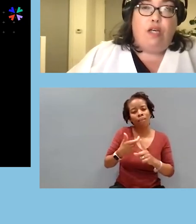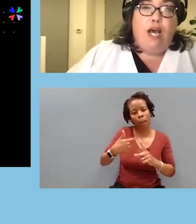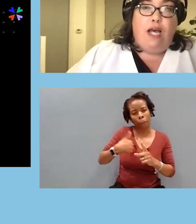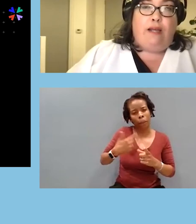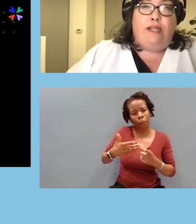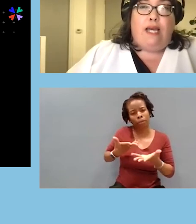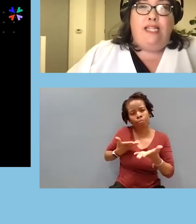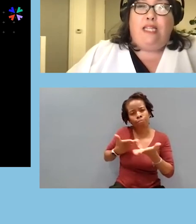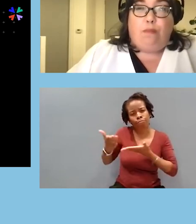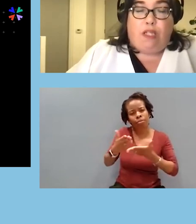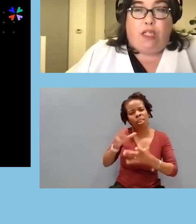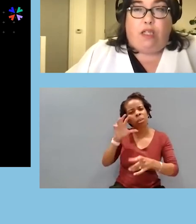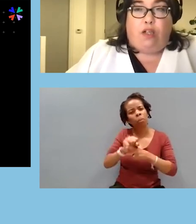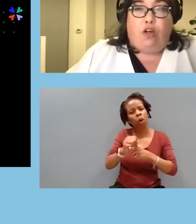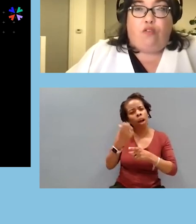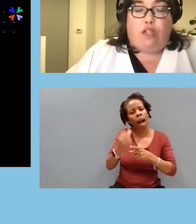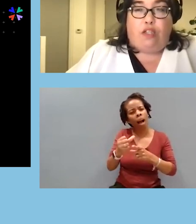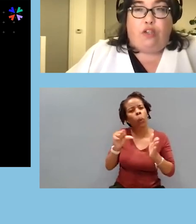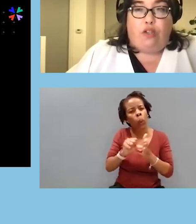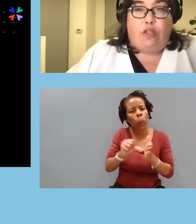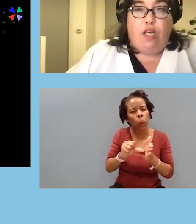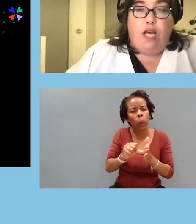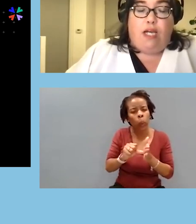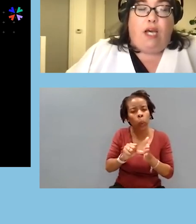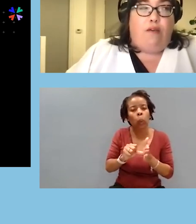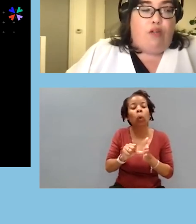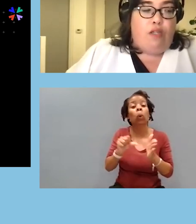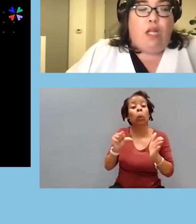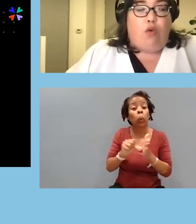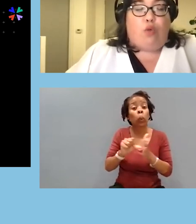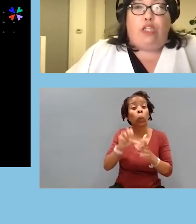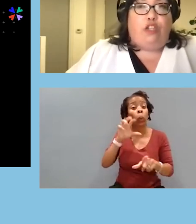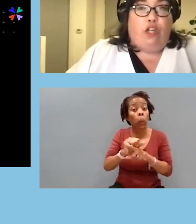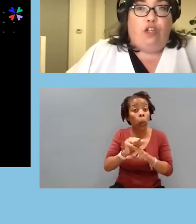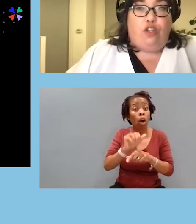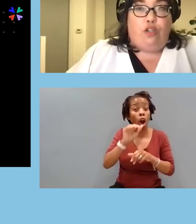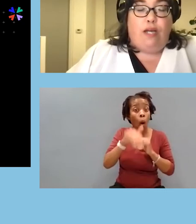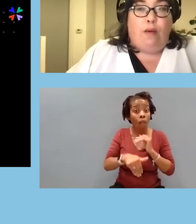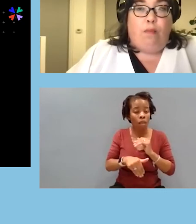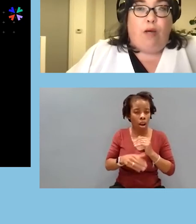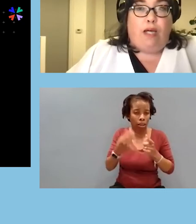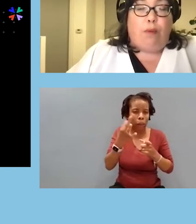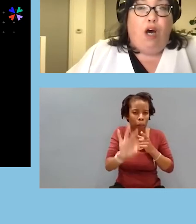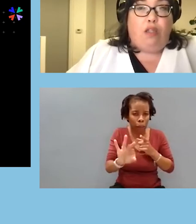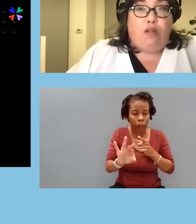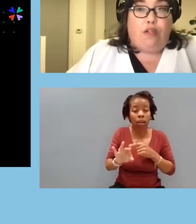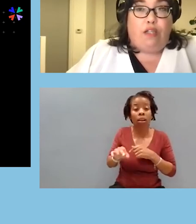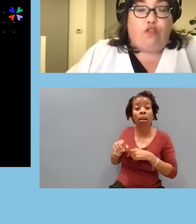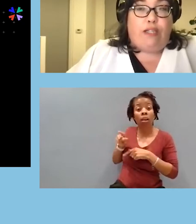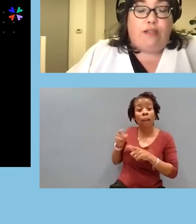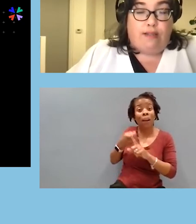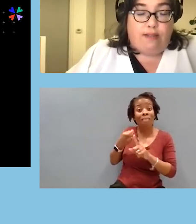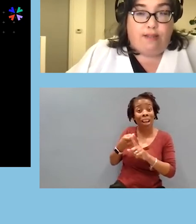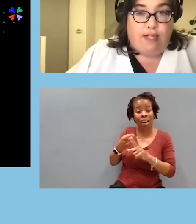conversation. And then in this particular conversation, Kevin researched, as part of